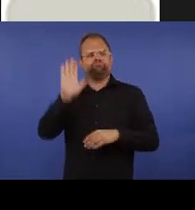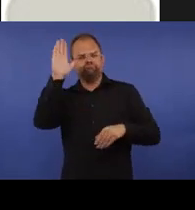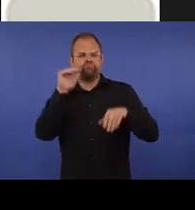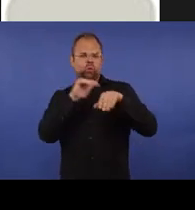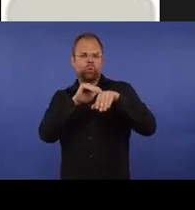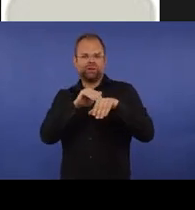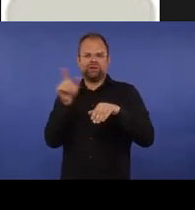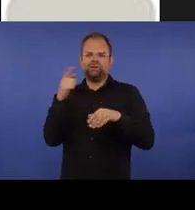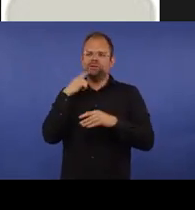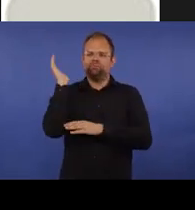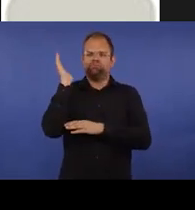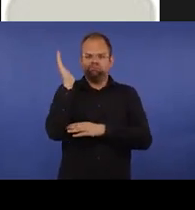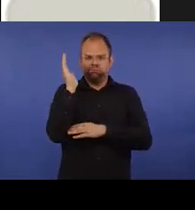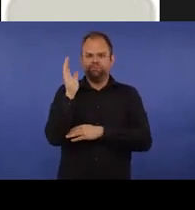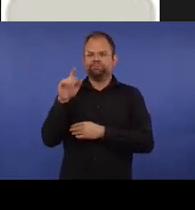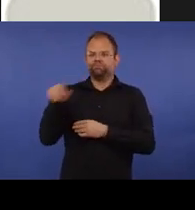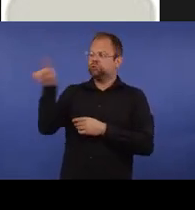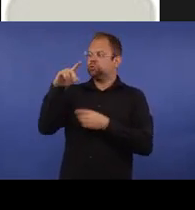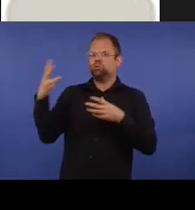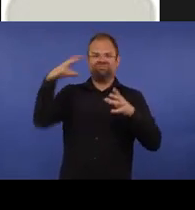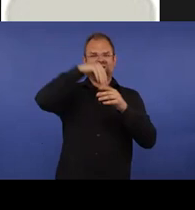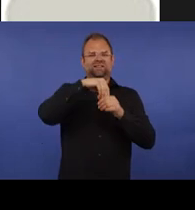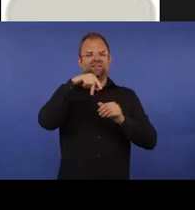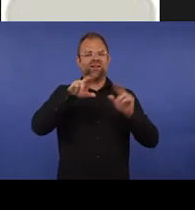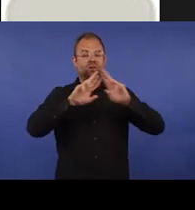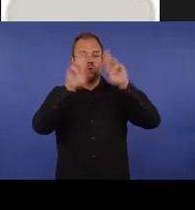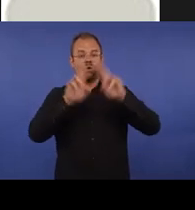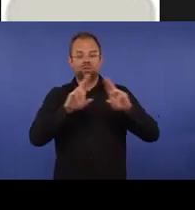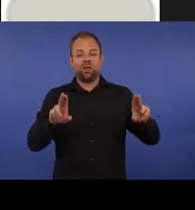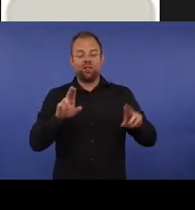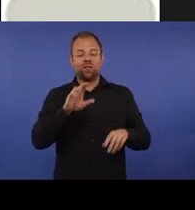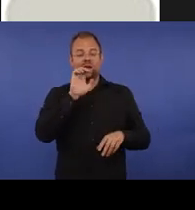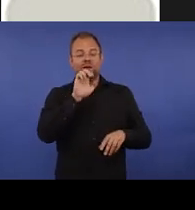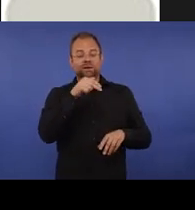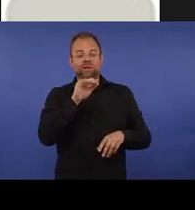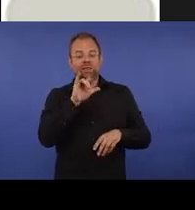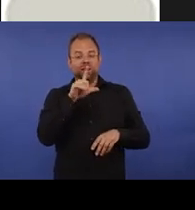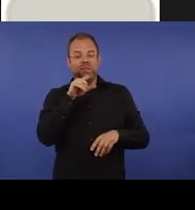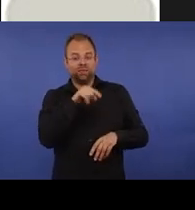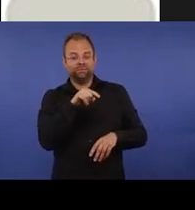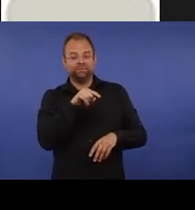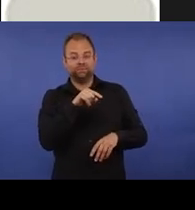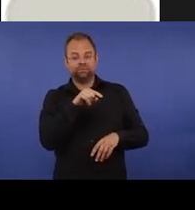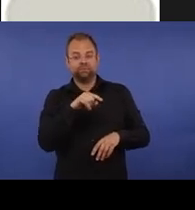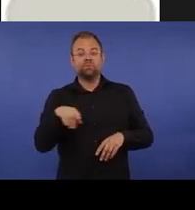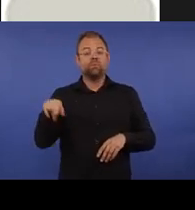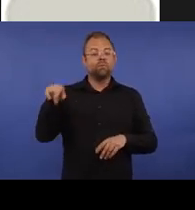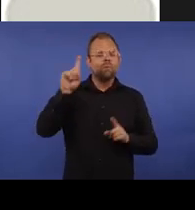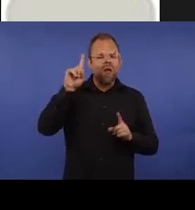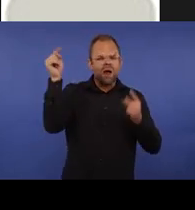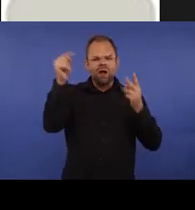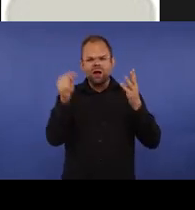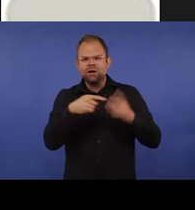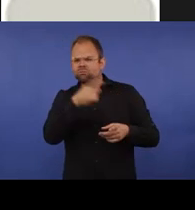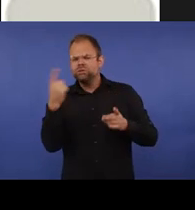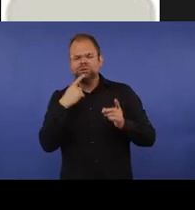Our societies know about us positively, negatively, or not at all by how we are reflected